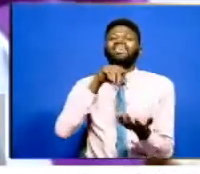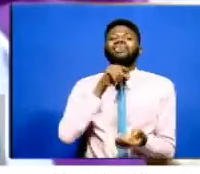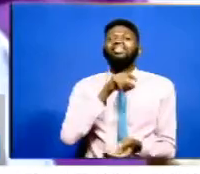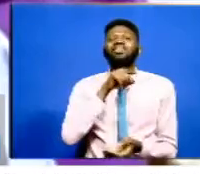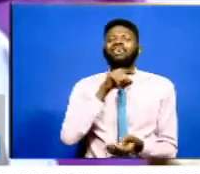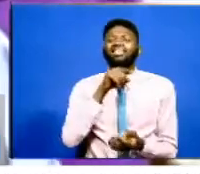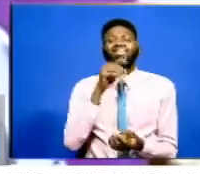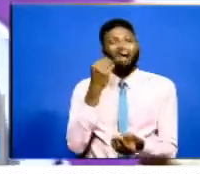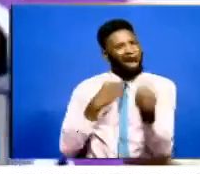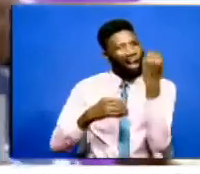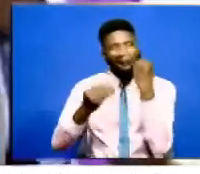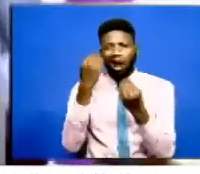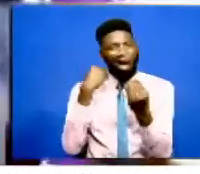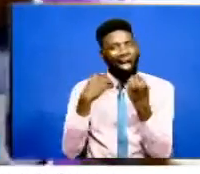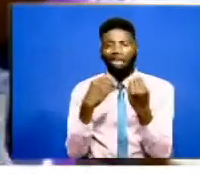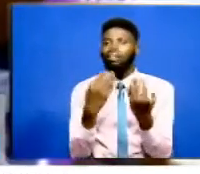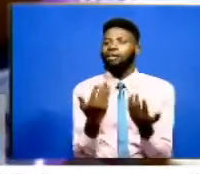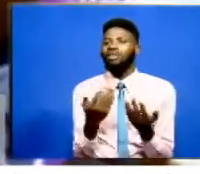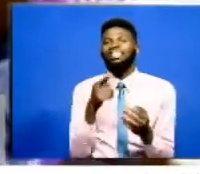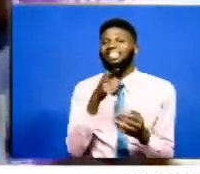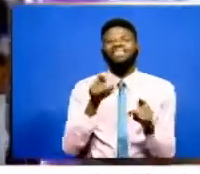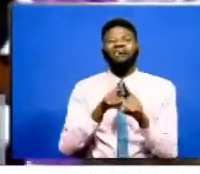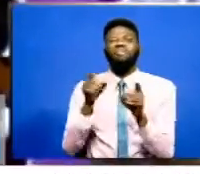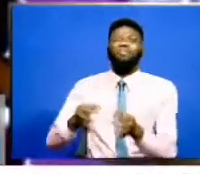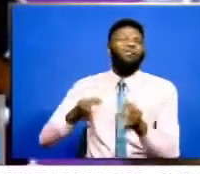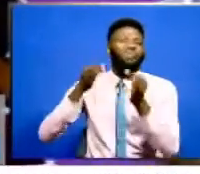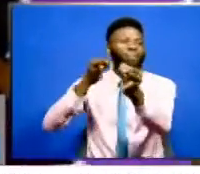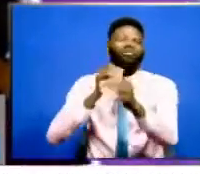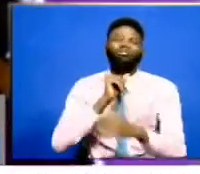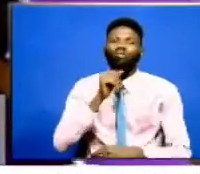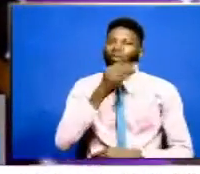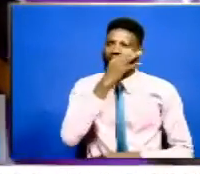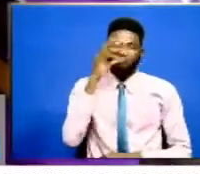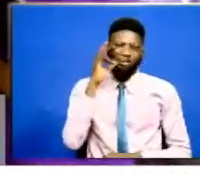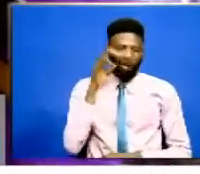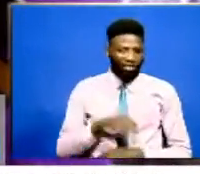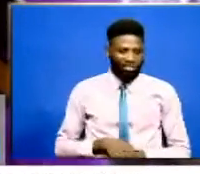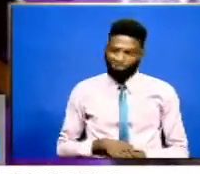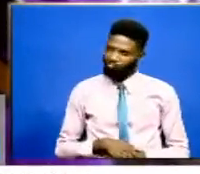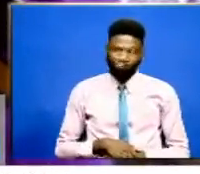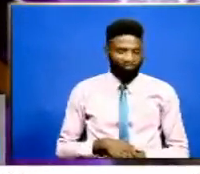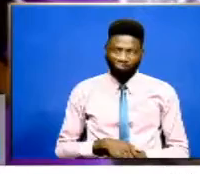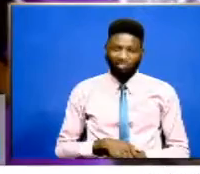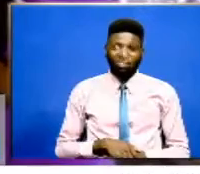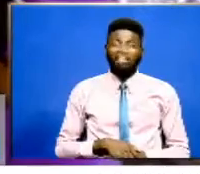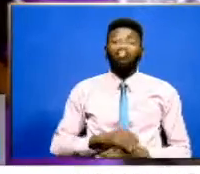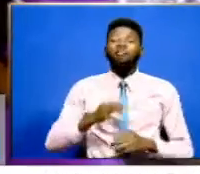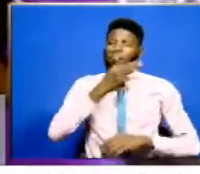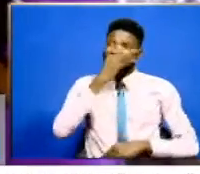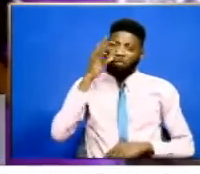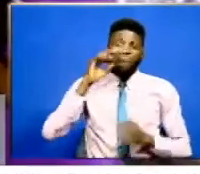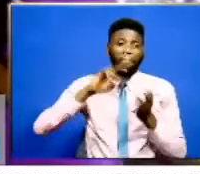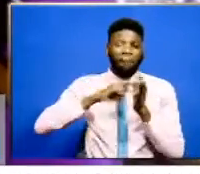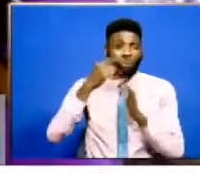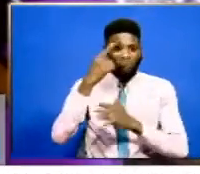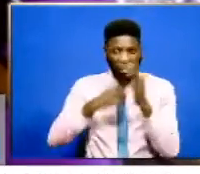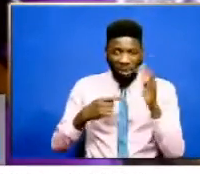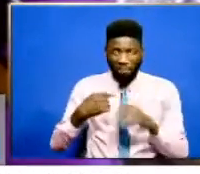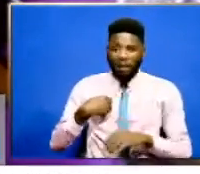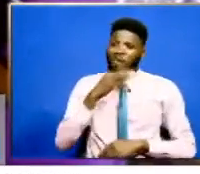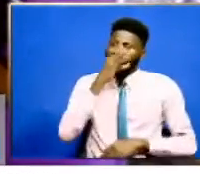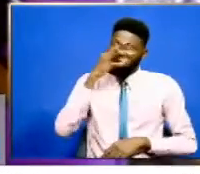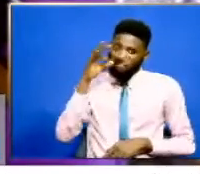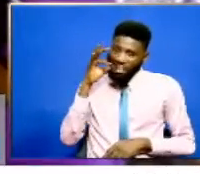fasting. You'd only be postponing. But for us, it's whatever you have fasted, that it may go